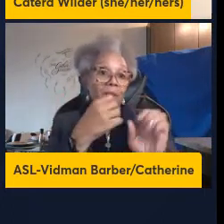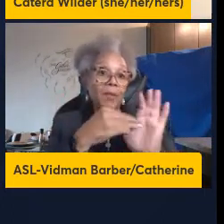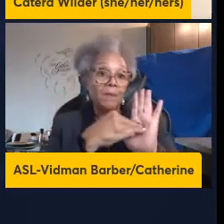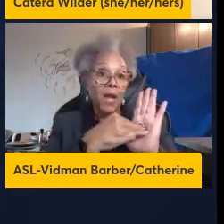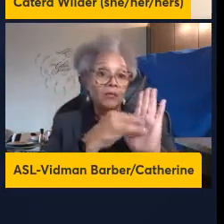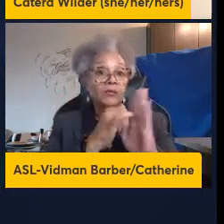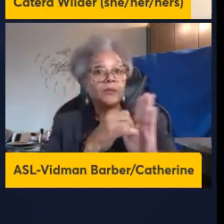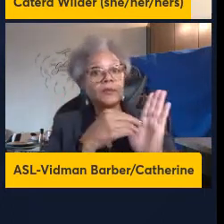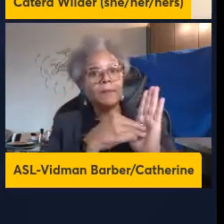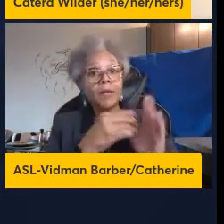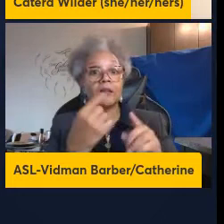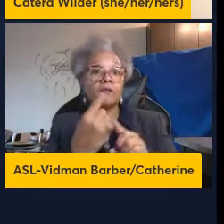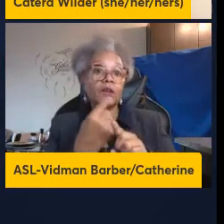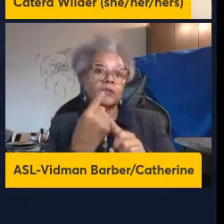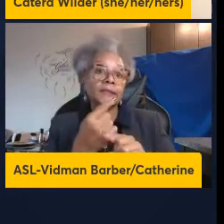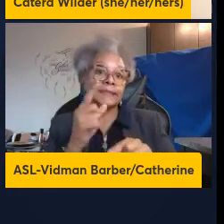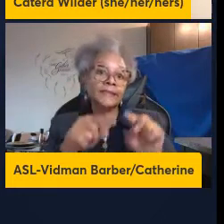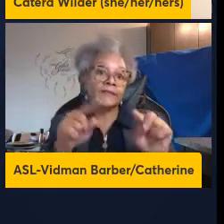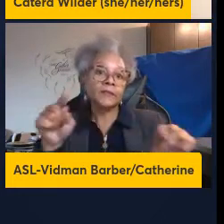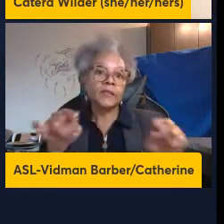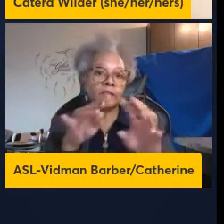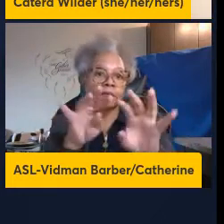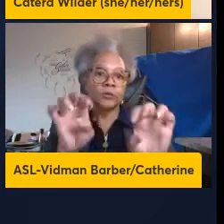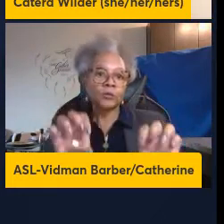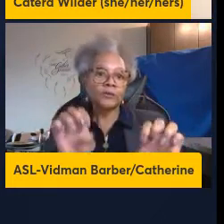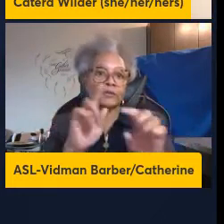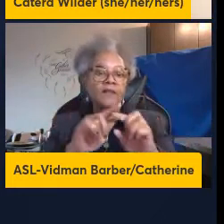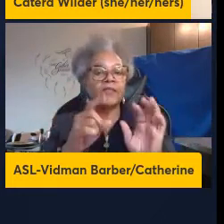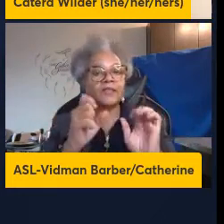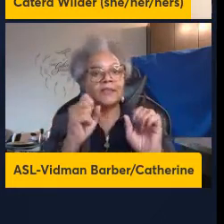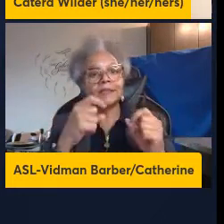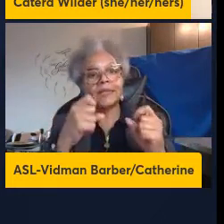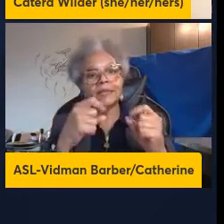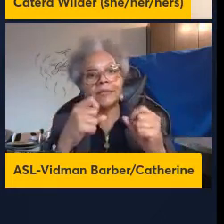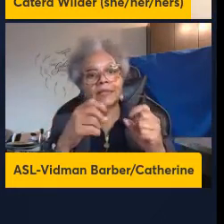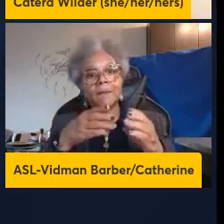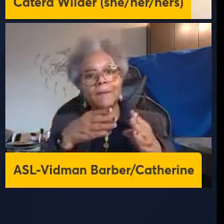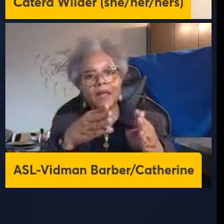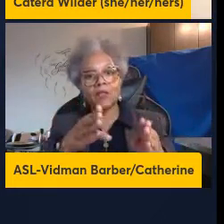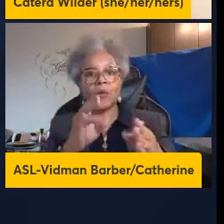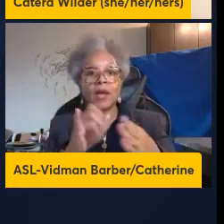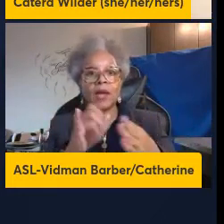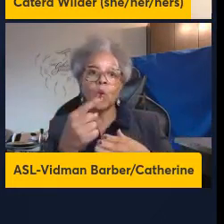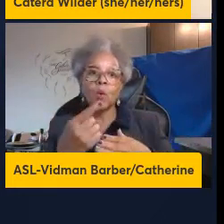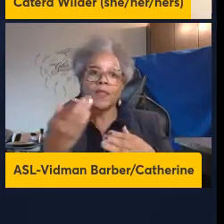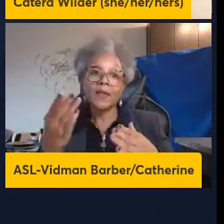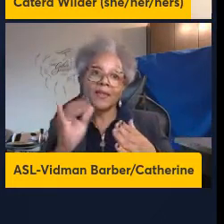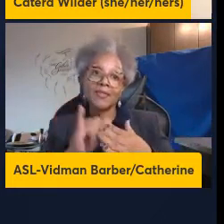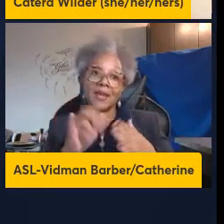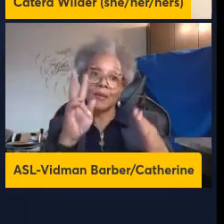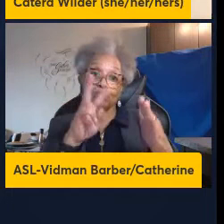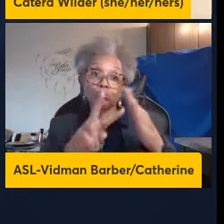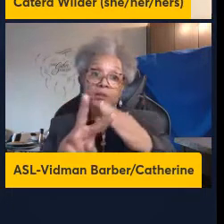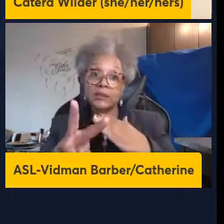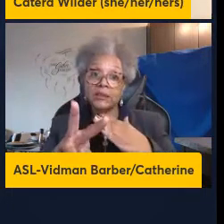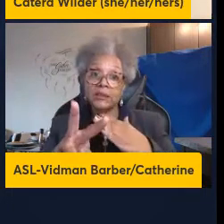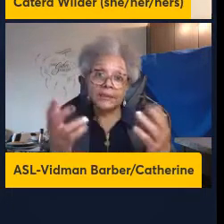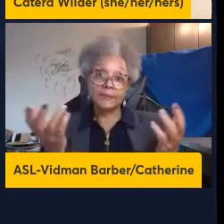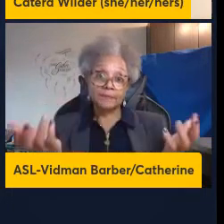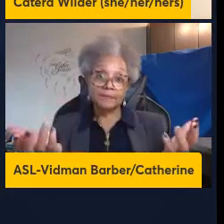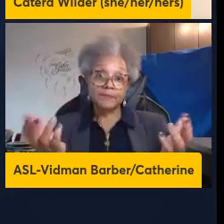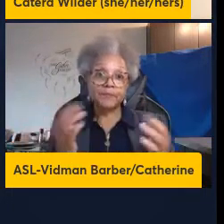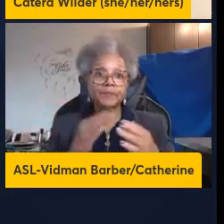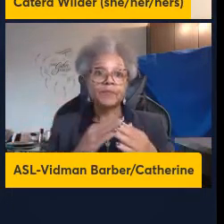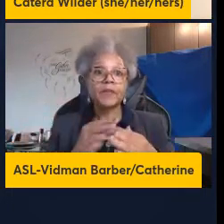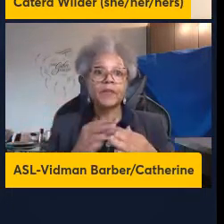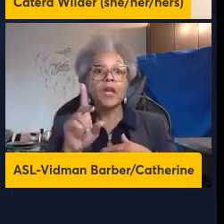model of ordinary differential equations of the signaling pathway. And one of the things that it predicted was that dose